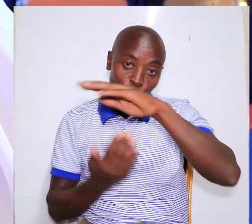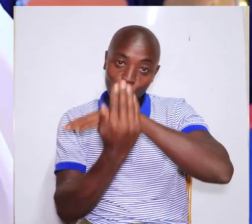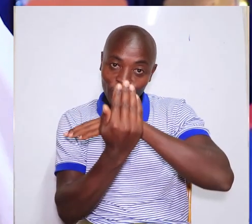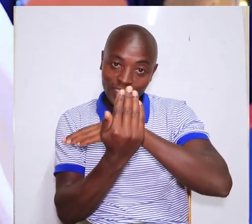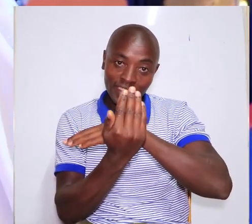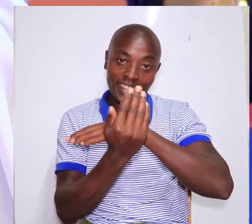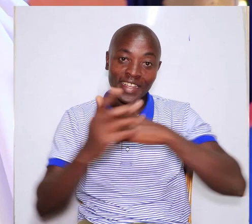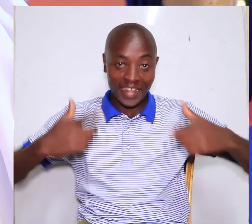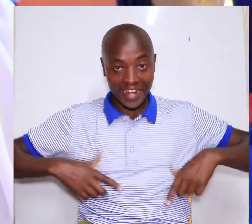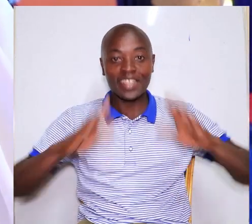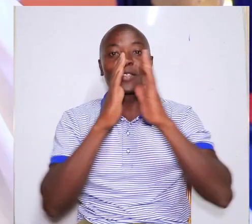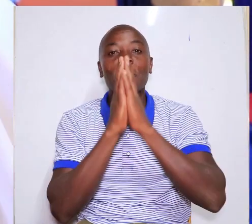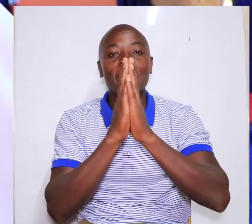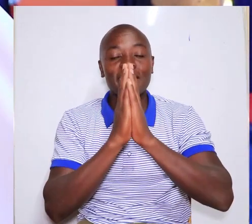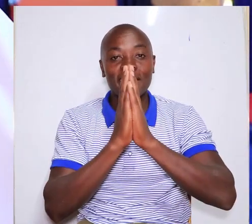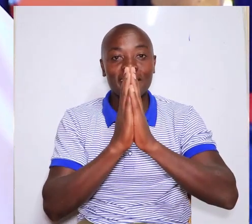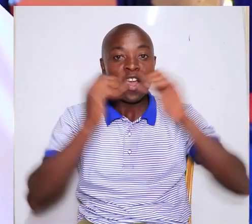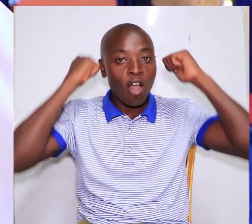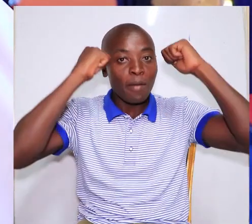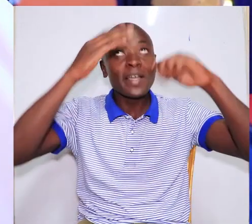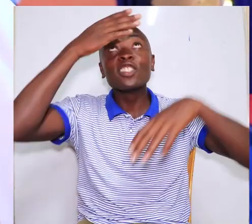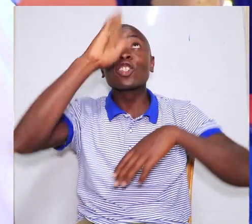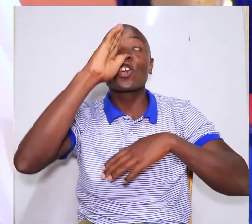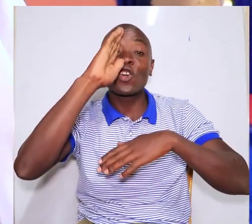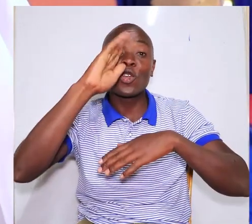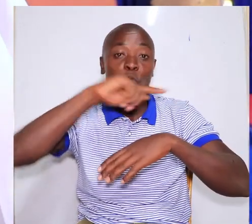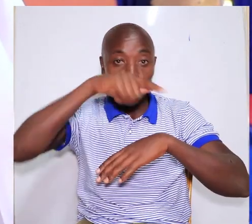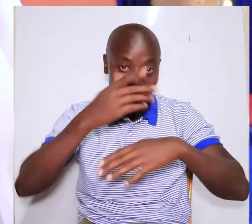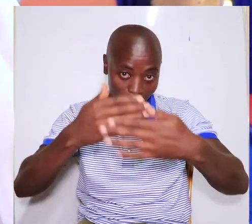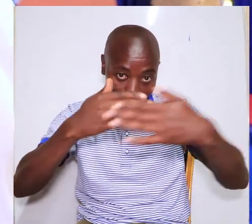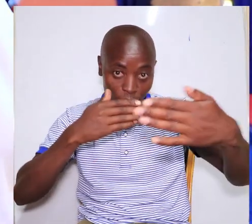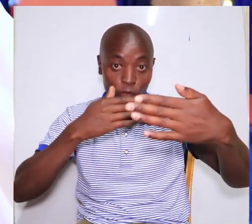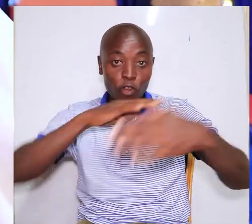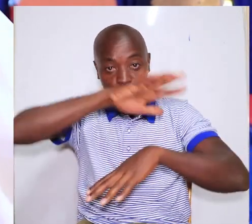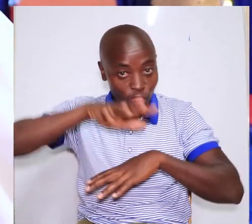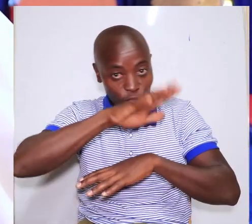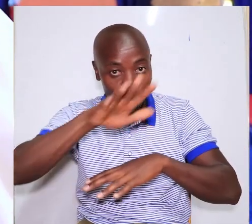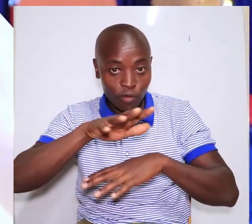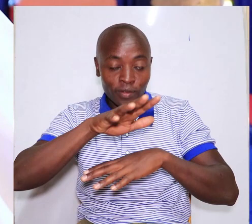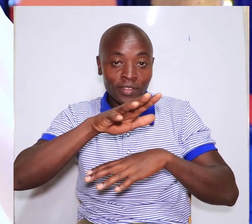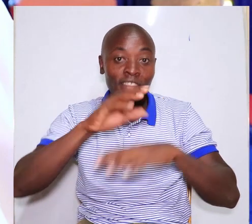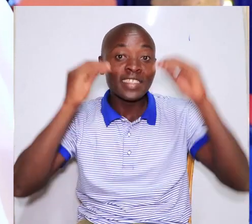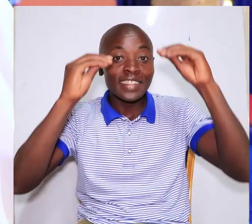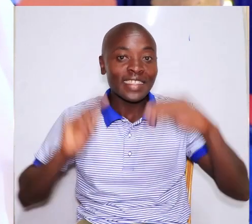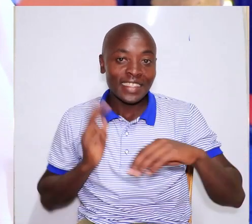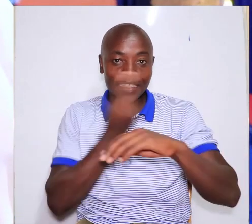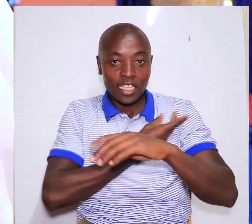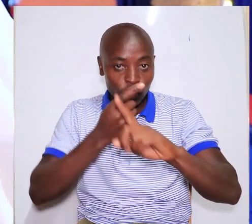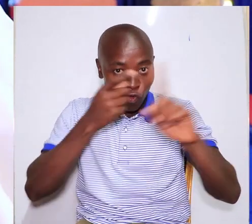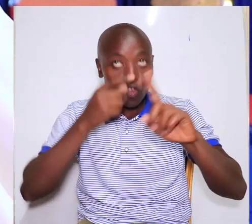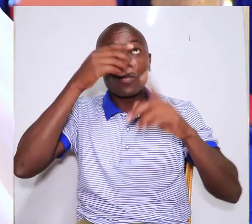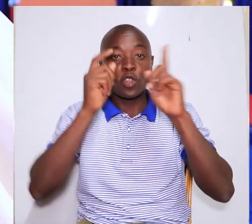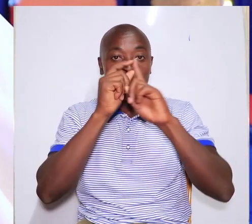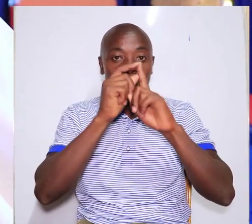morning, let us pray. Almighty God, we are before your throne. Teach us from your